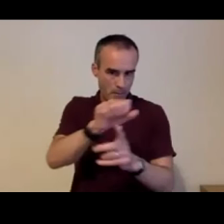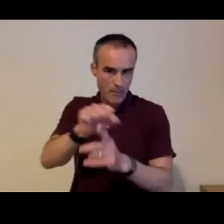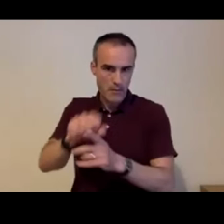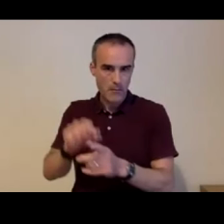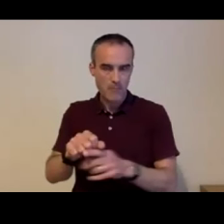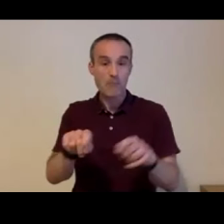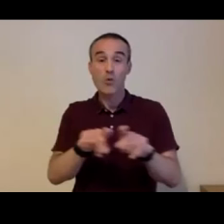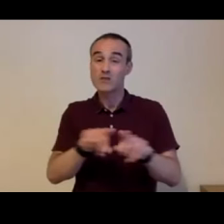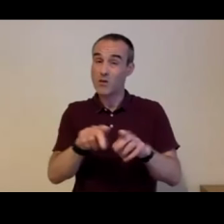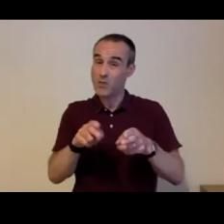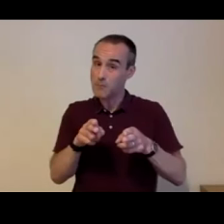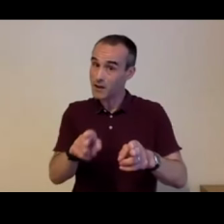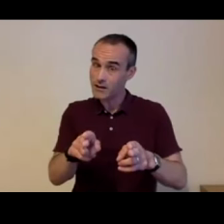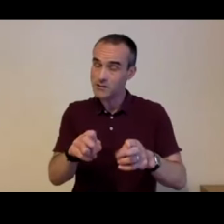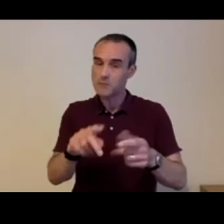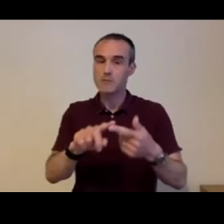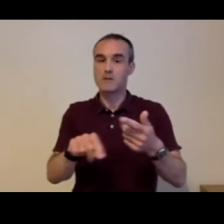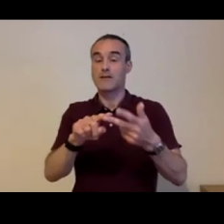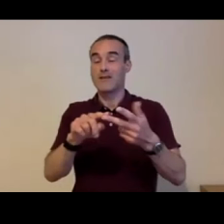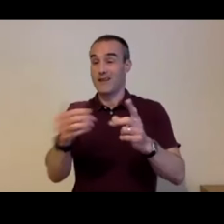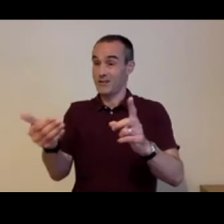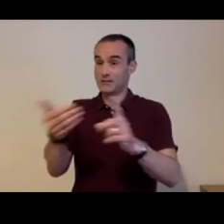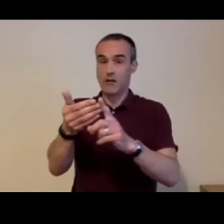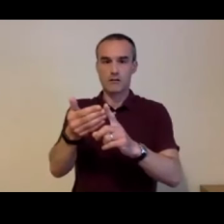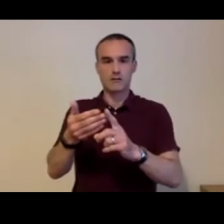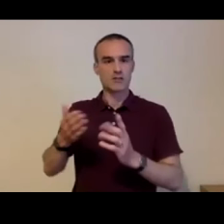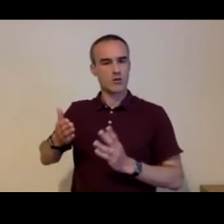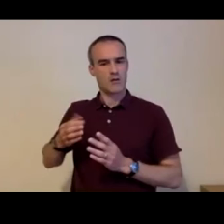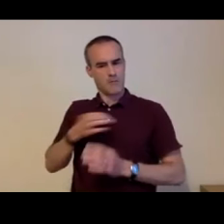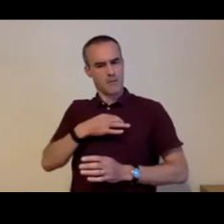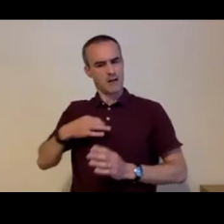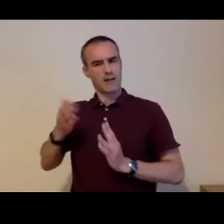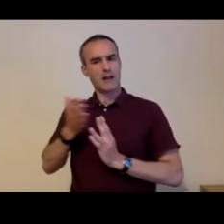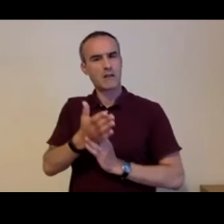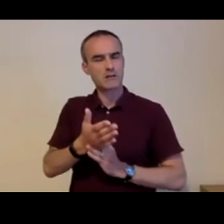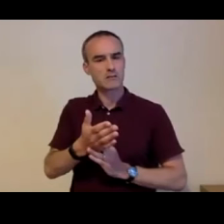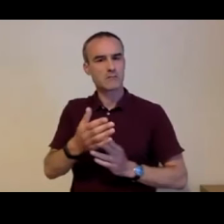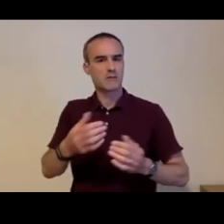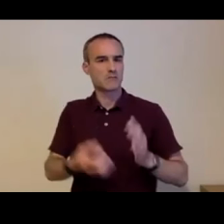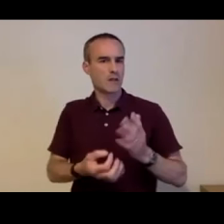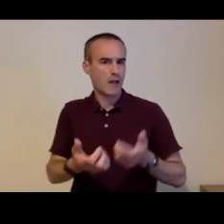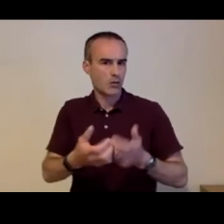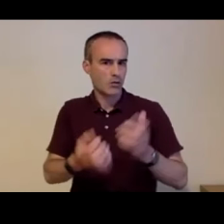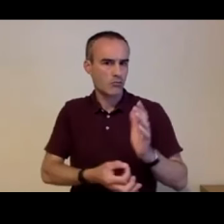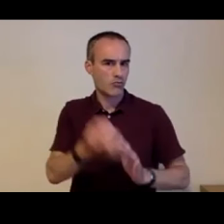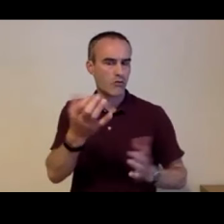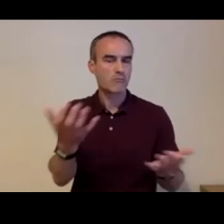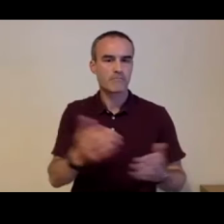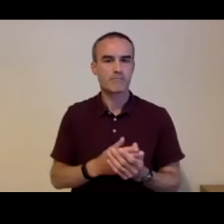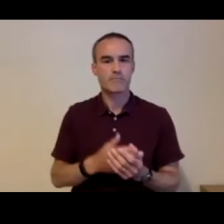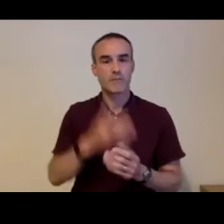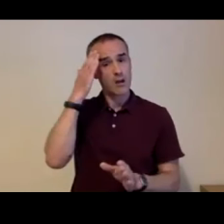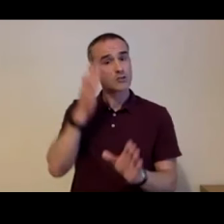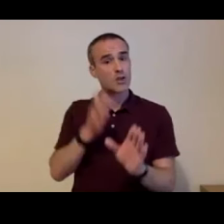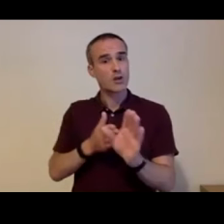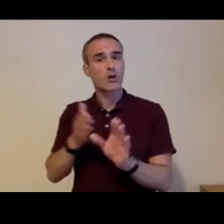what are the targets that an intervention is hoping to hit? Improvements in psychoacoustic testing, testing hearing and